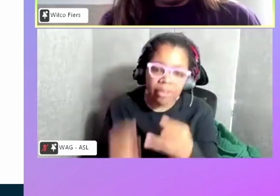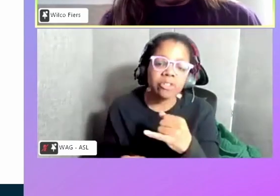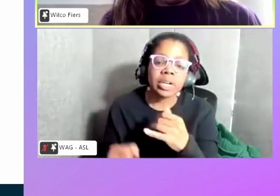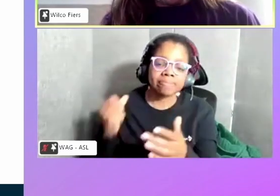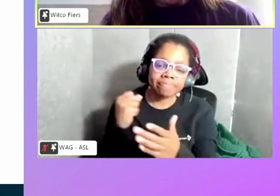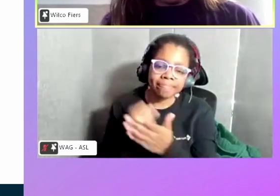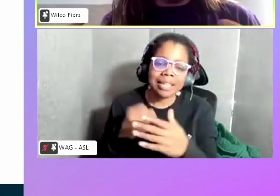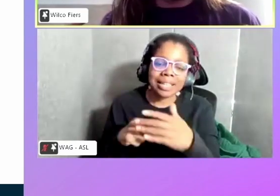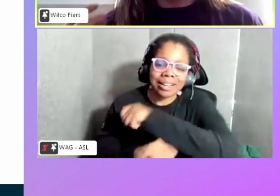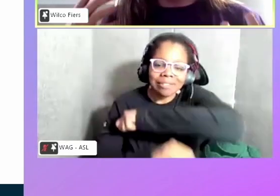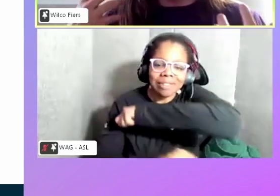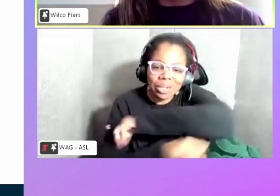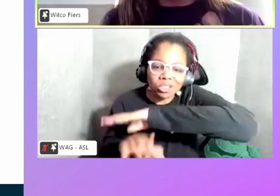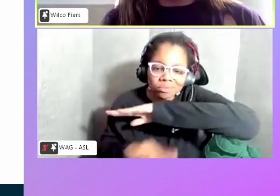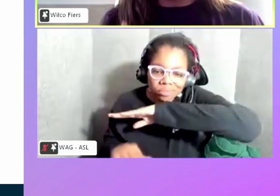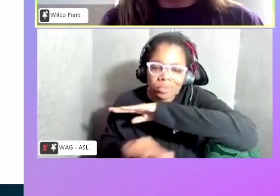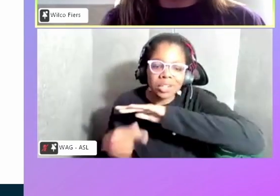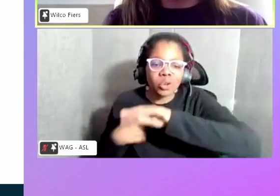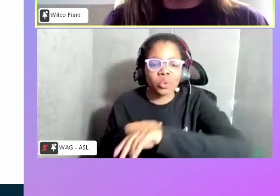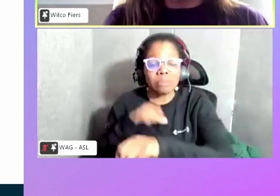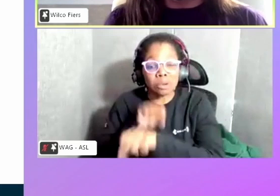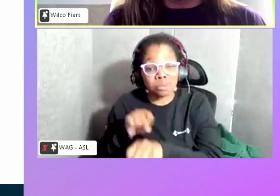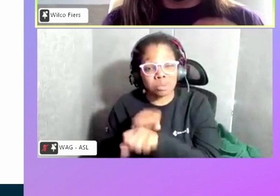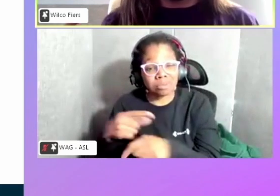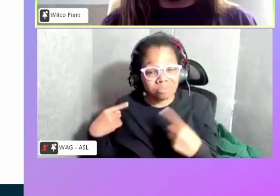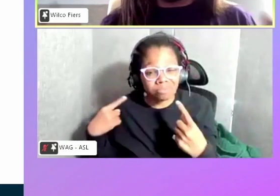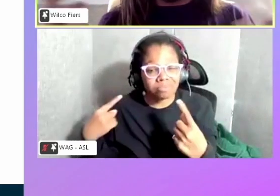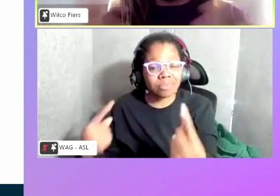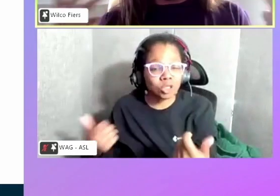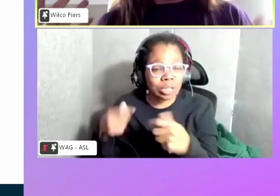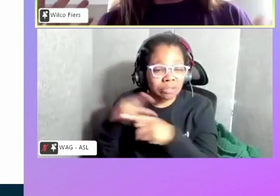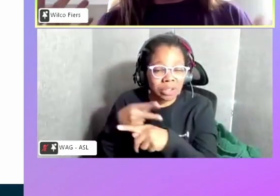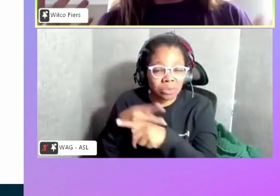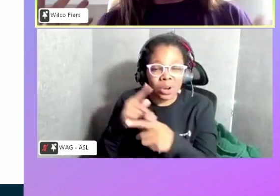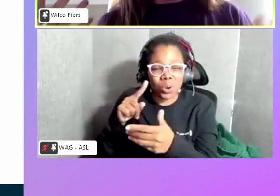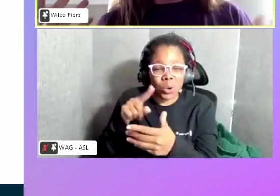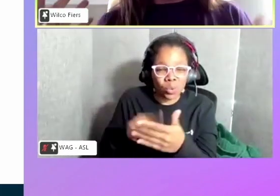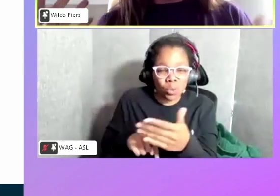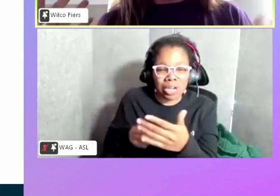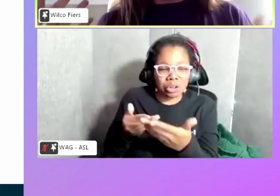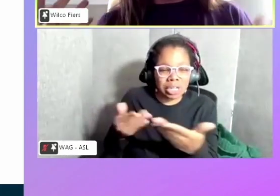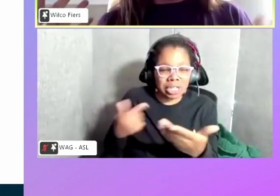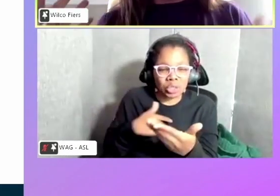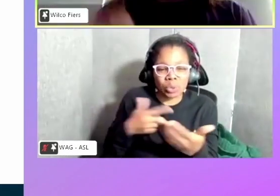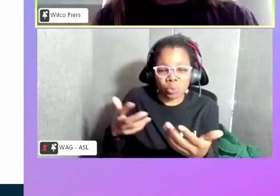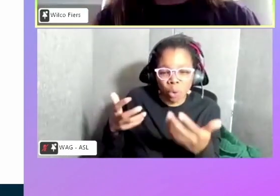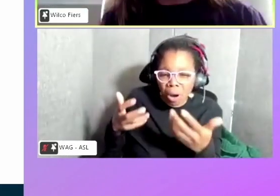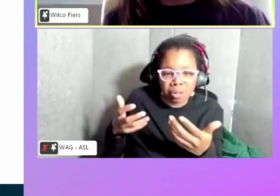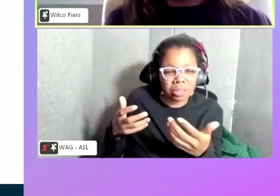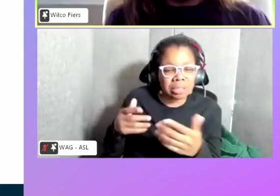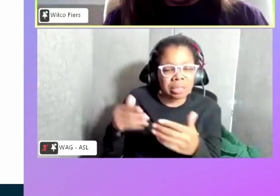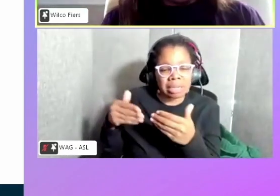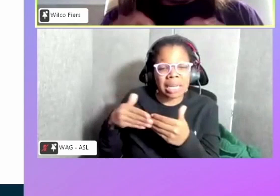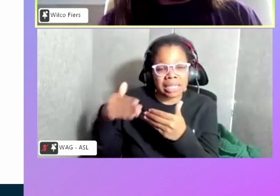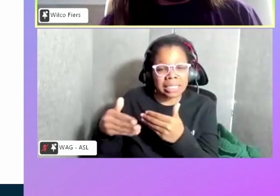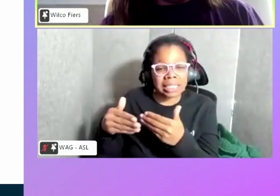foundational pieces. We've been working for a number of years to try to figure out what are all of the things we want. And this next